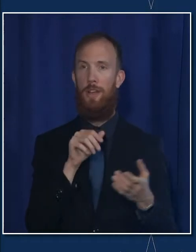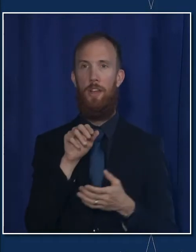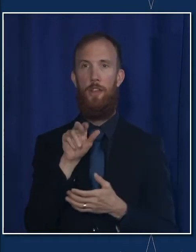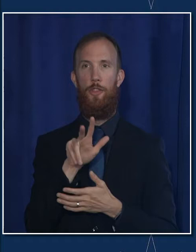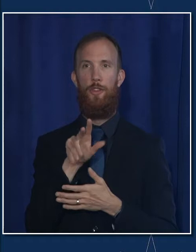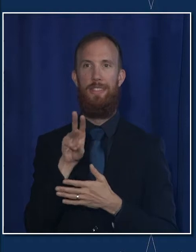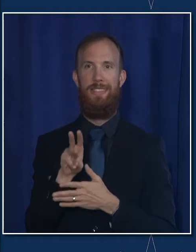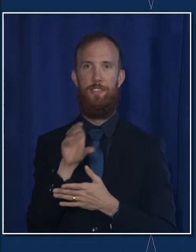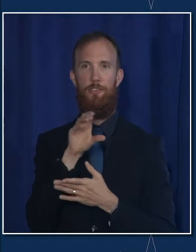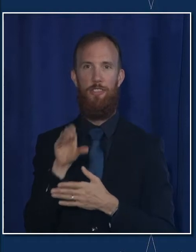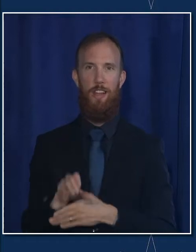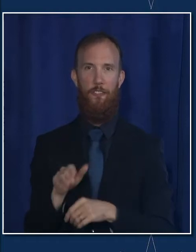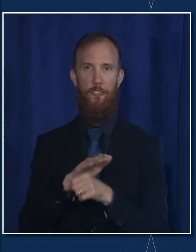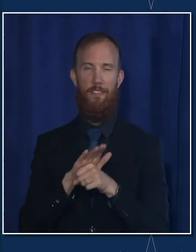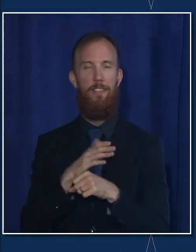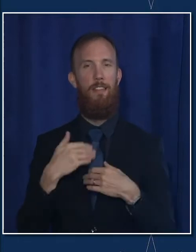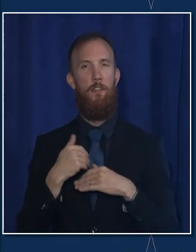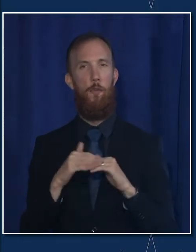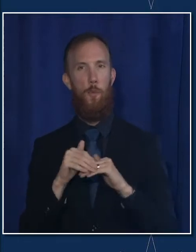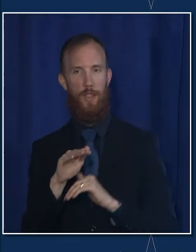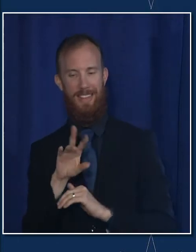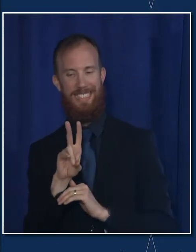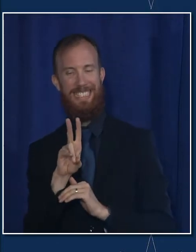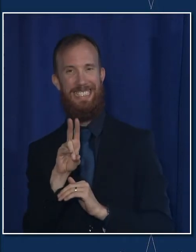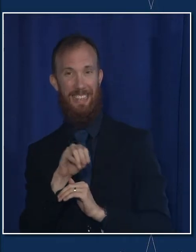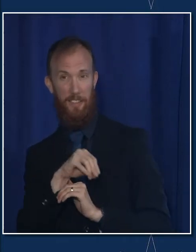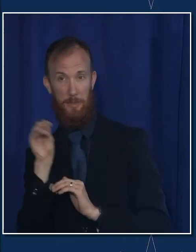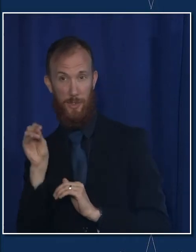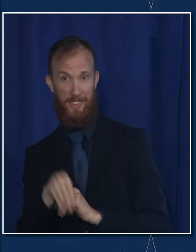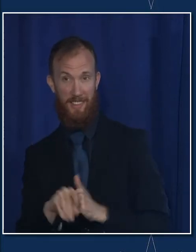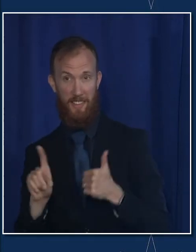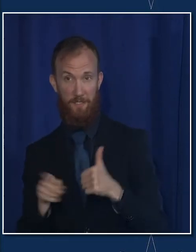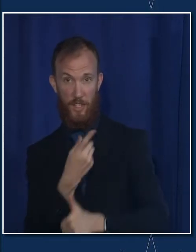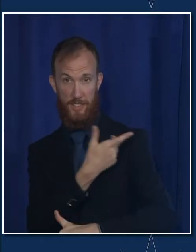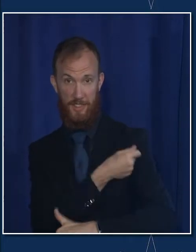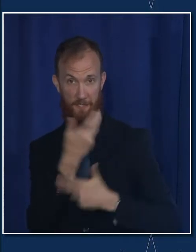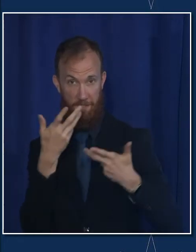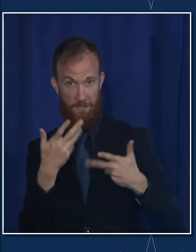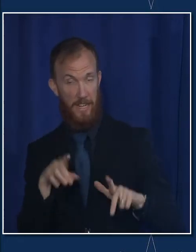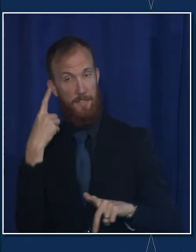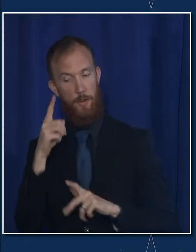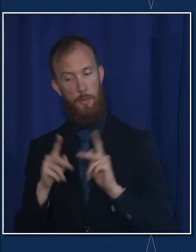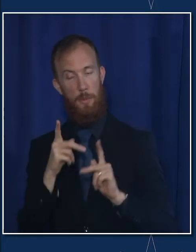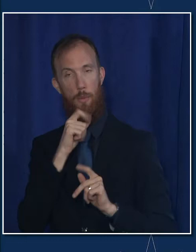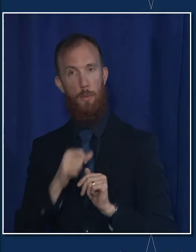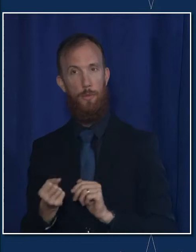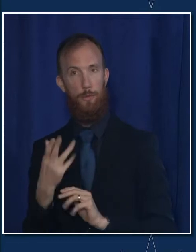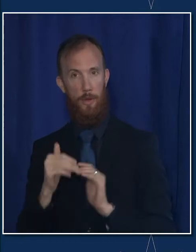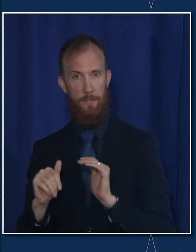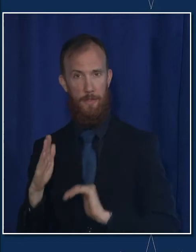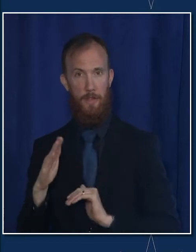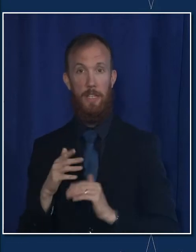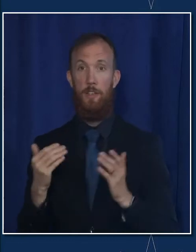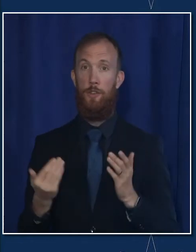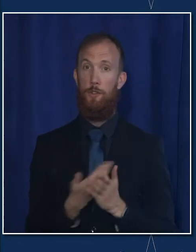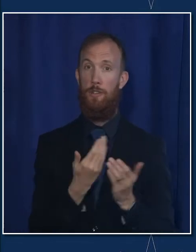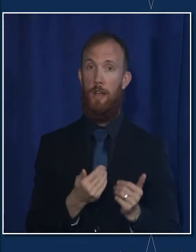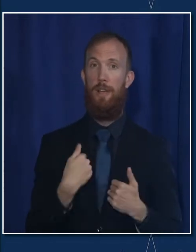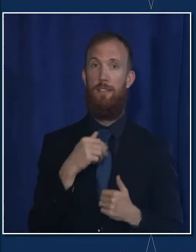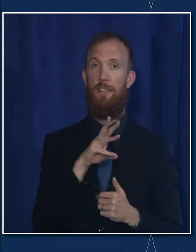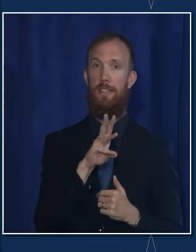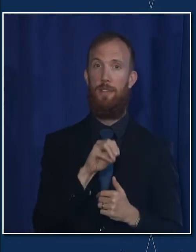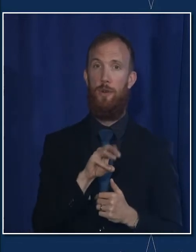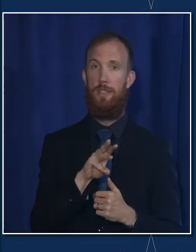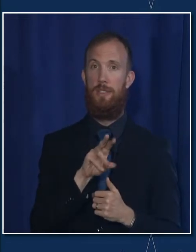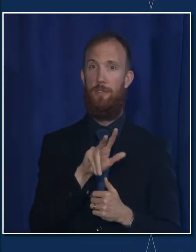zip codes that now have 70% first dose vaccination coverage for ages 12 and up. And new this week, we've got 60634,